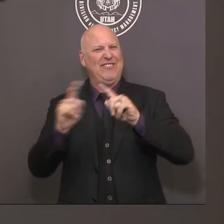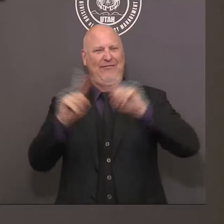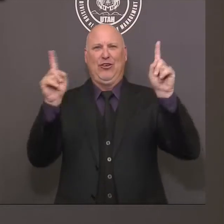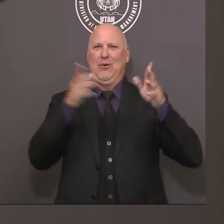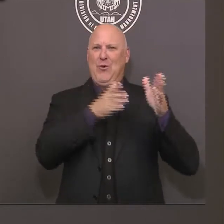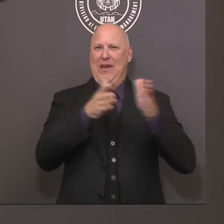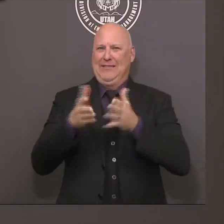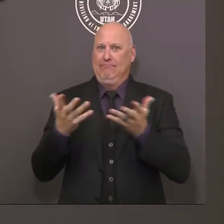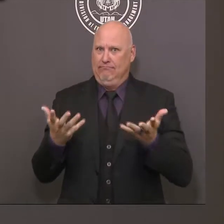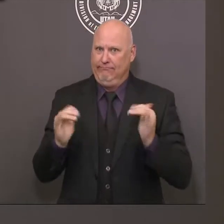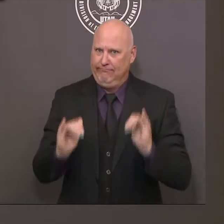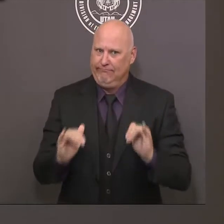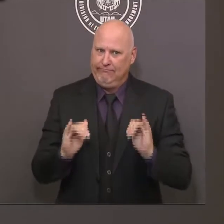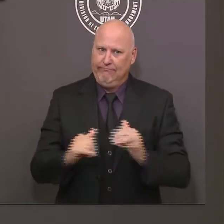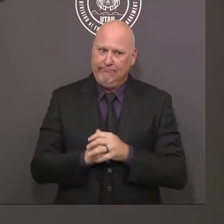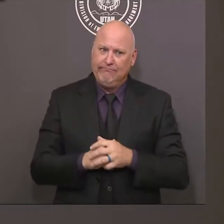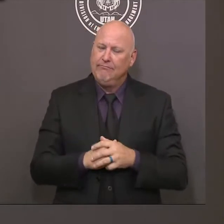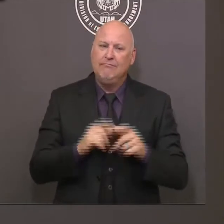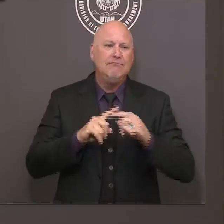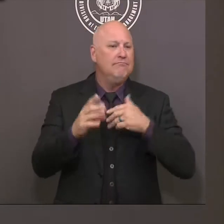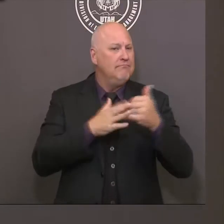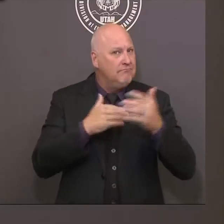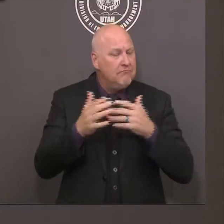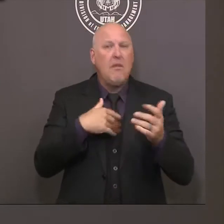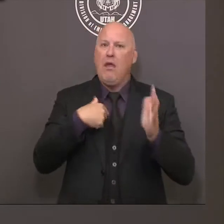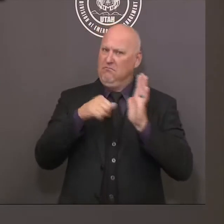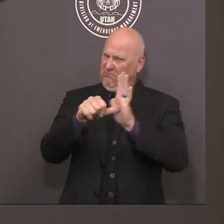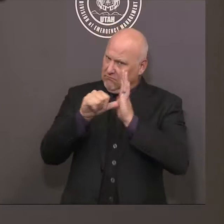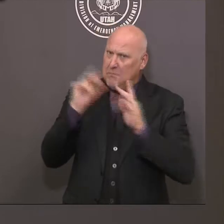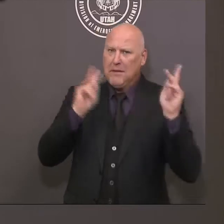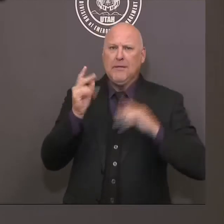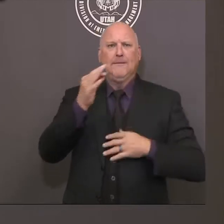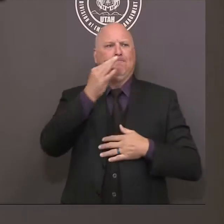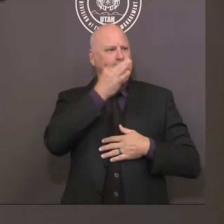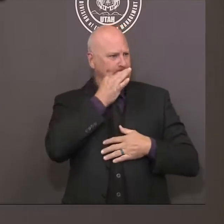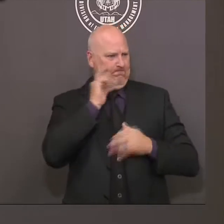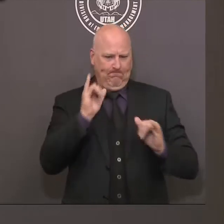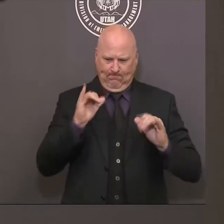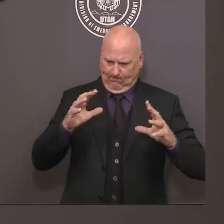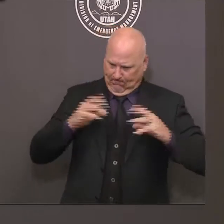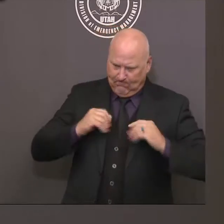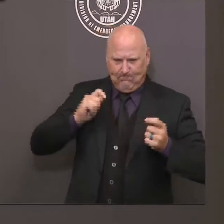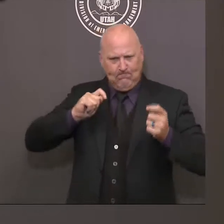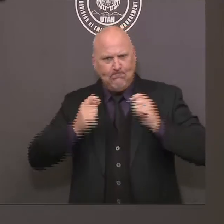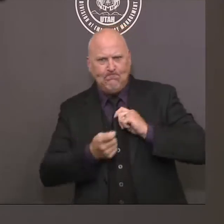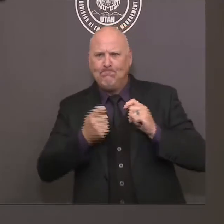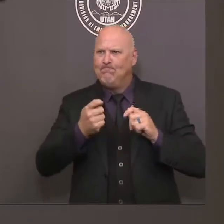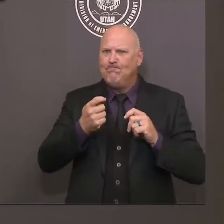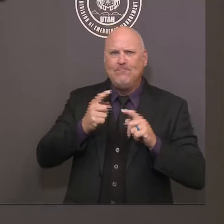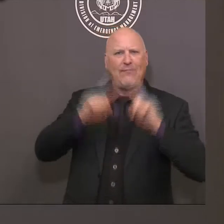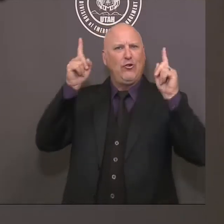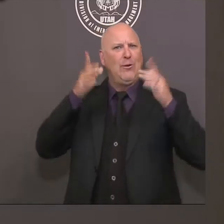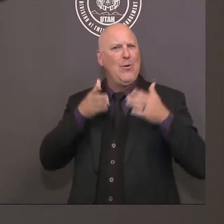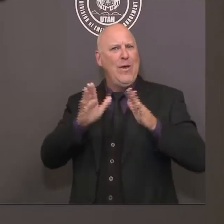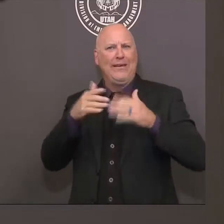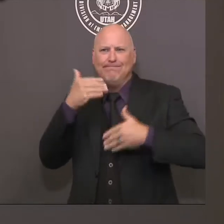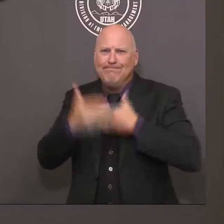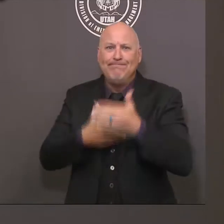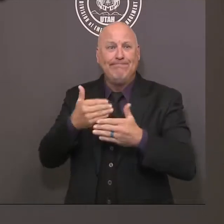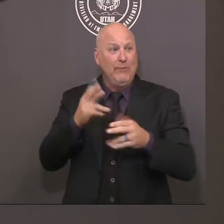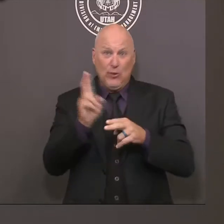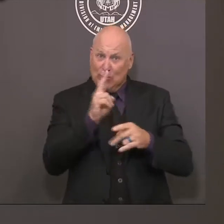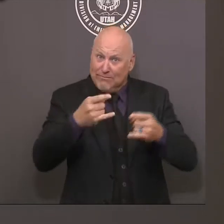adapted to the changes that we've needed to implement this year and the changing circumstances that are around us. You